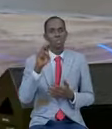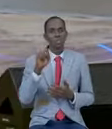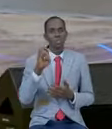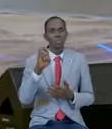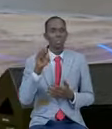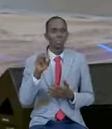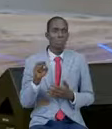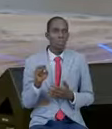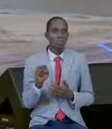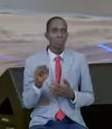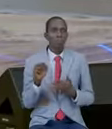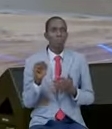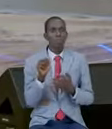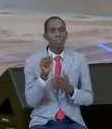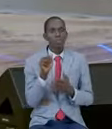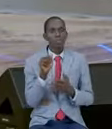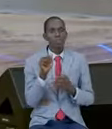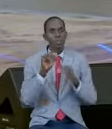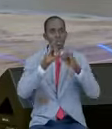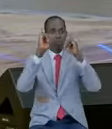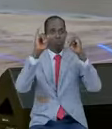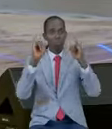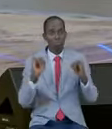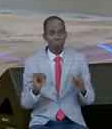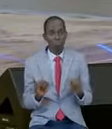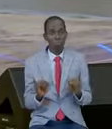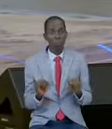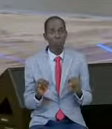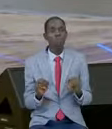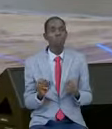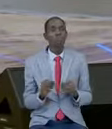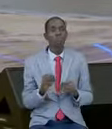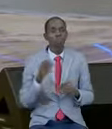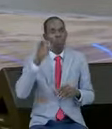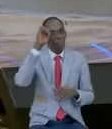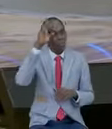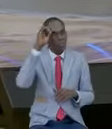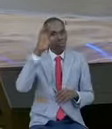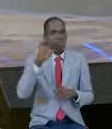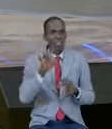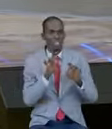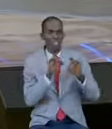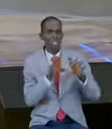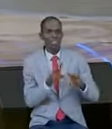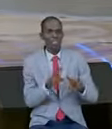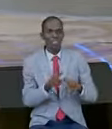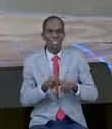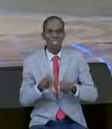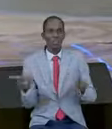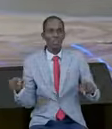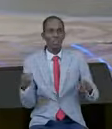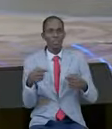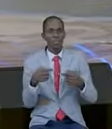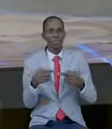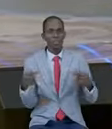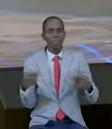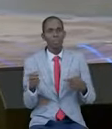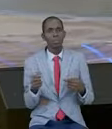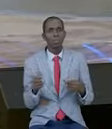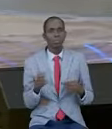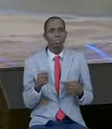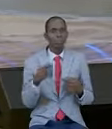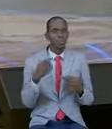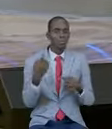idolatry, witchcraft, hatred, variance, emulations,